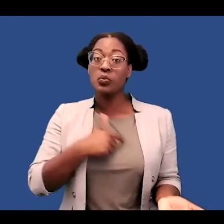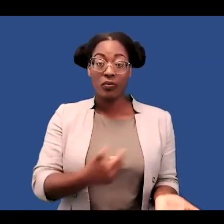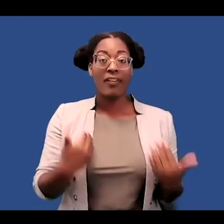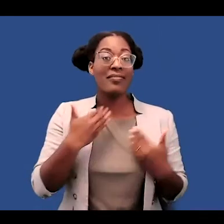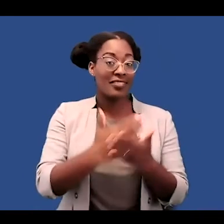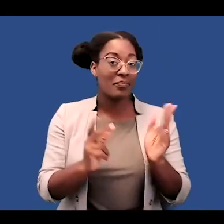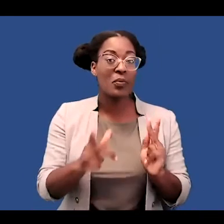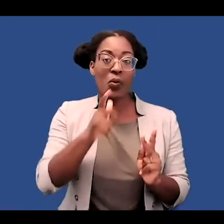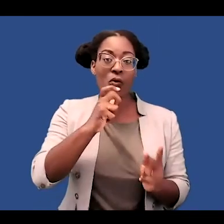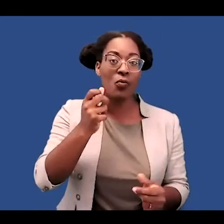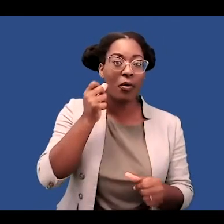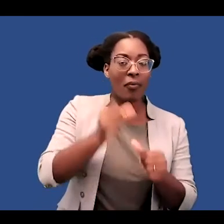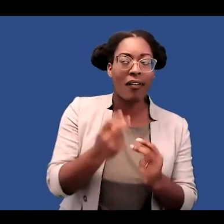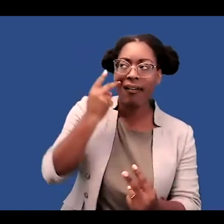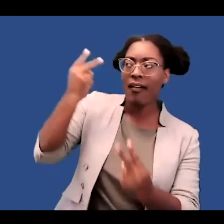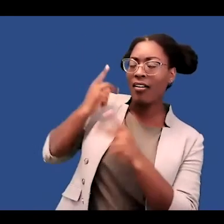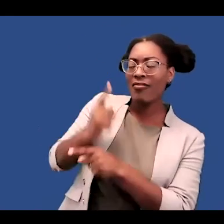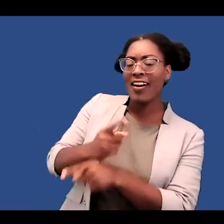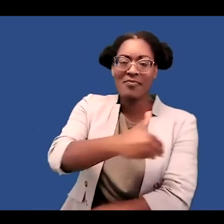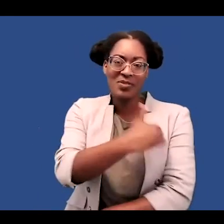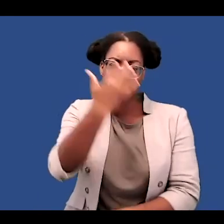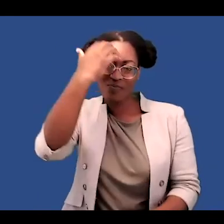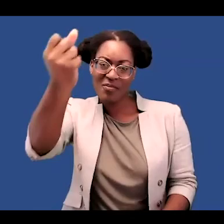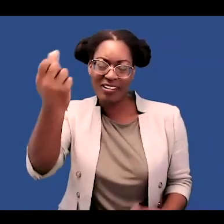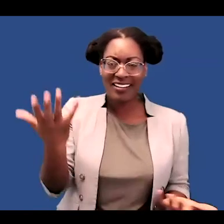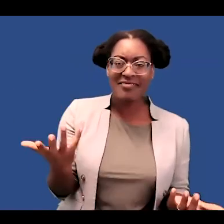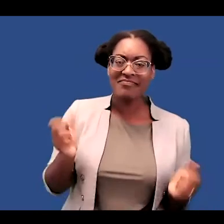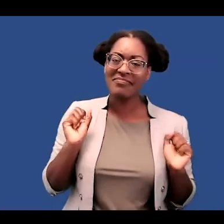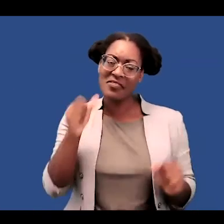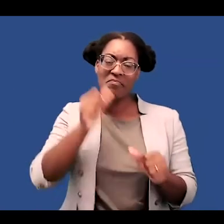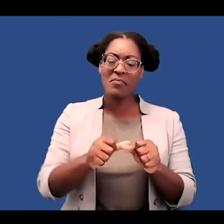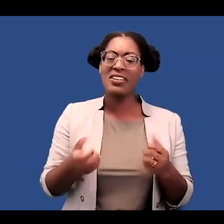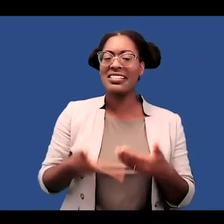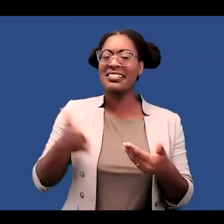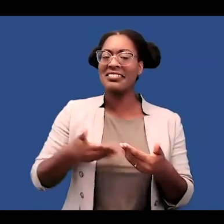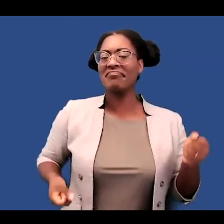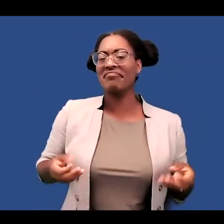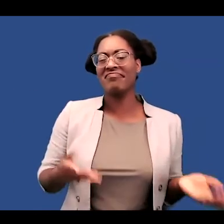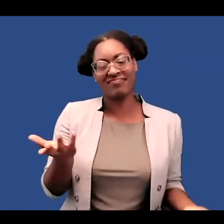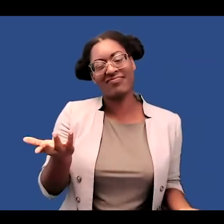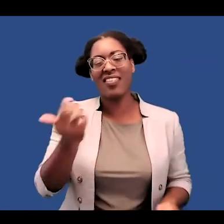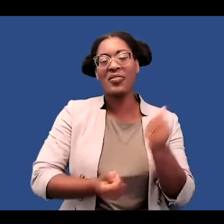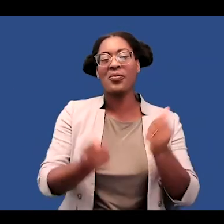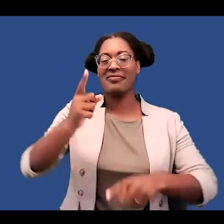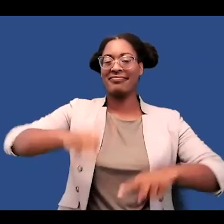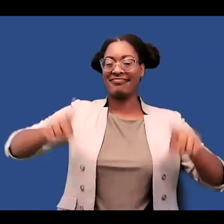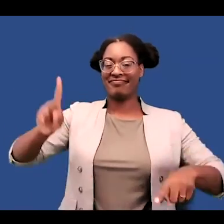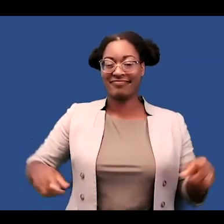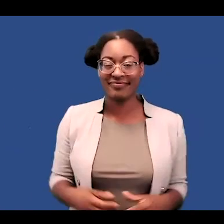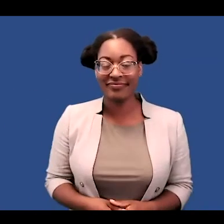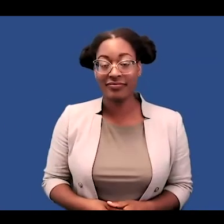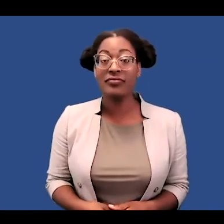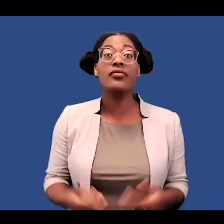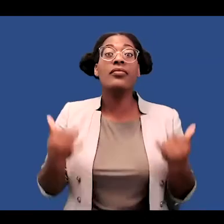how this thing was supposed to go. And now you're wondering, don't just leave me hanging, Ro. What else? I totally got you.